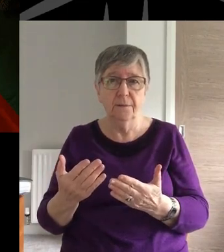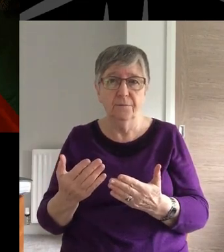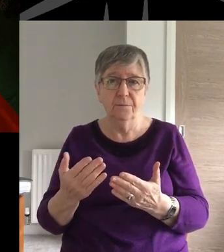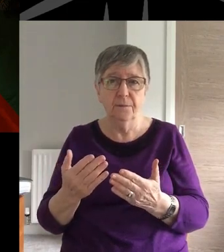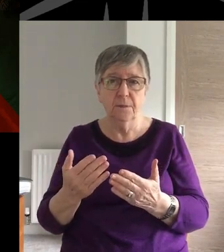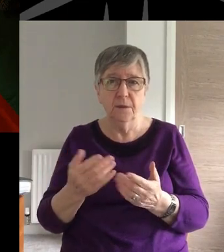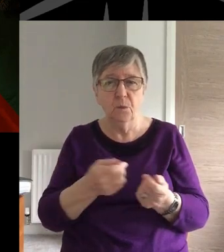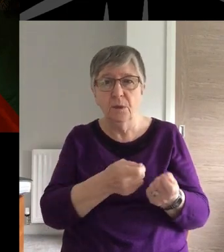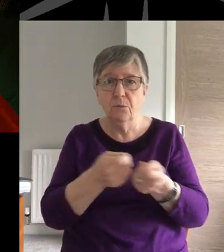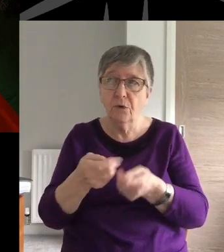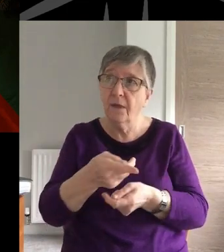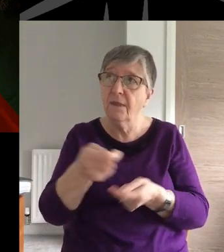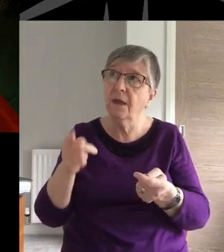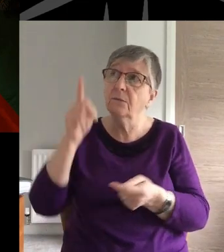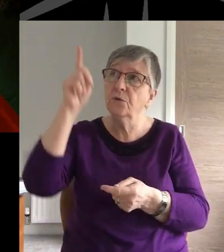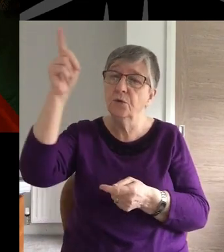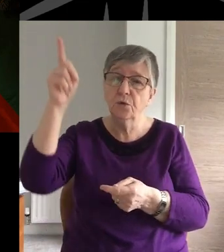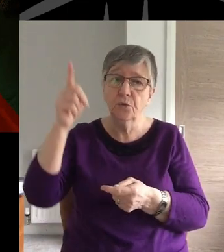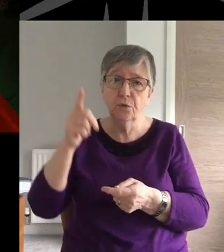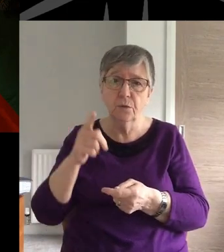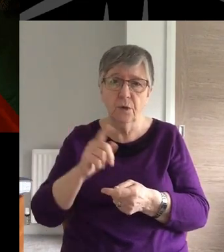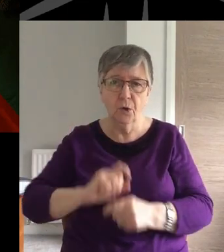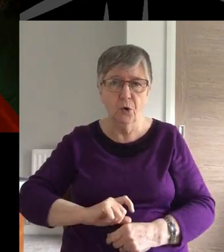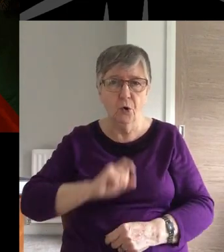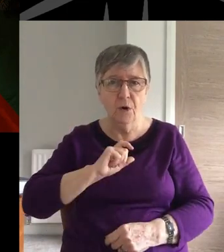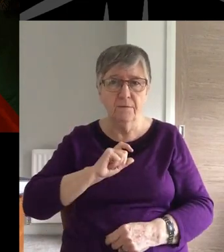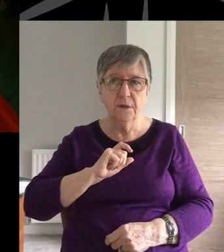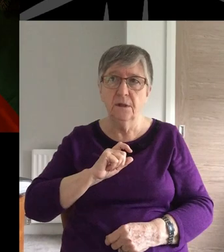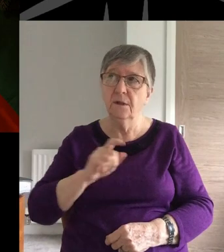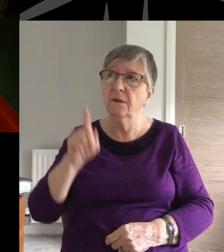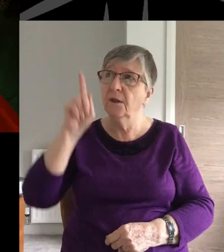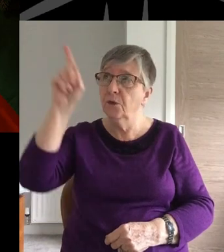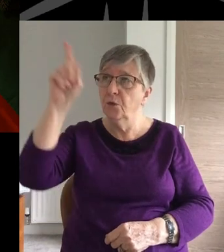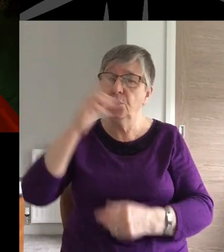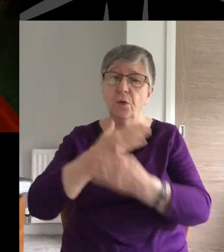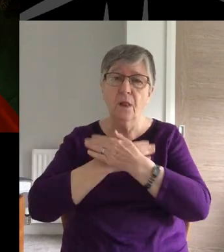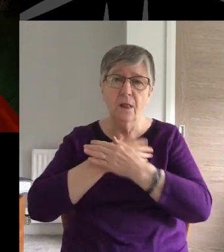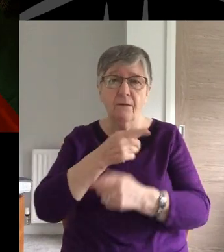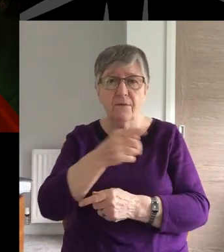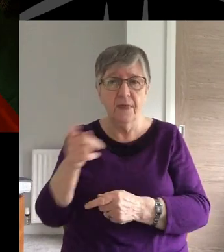We bring them to you in the confidence that you love them and know their every need,